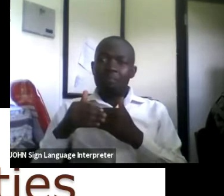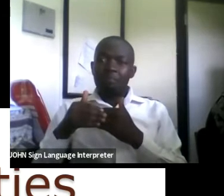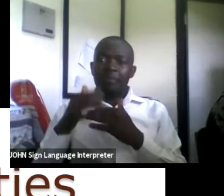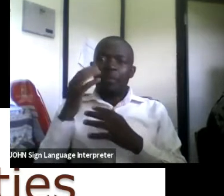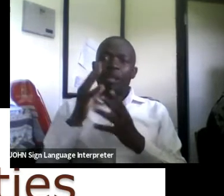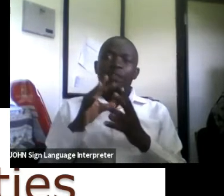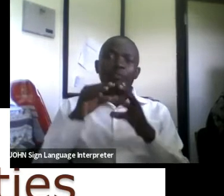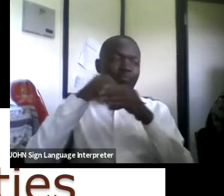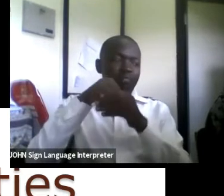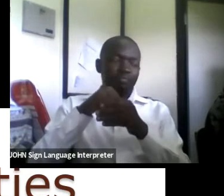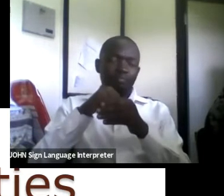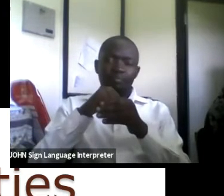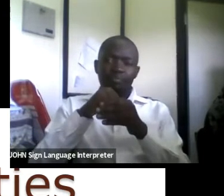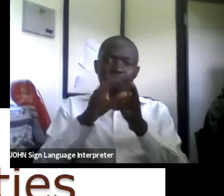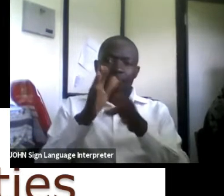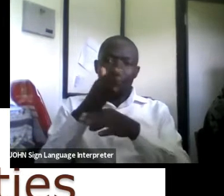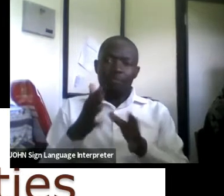mainstream.